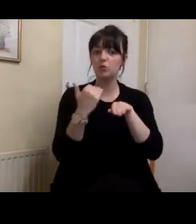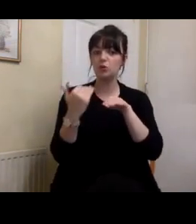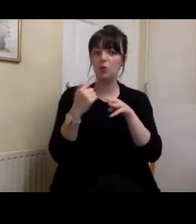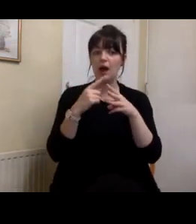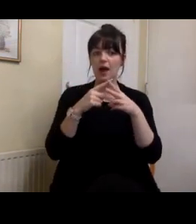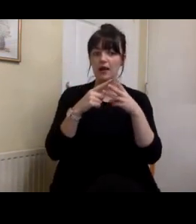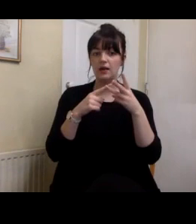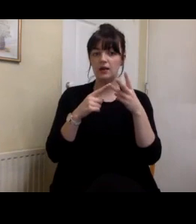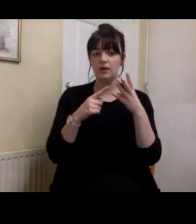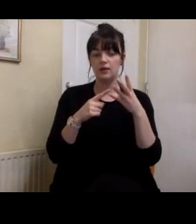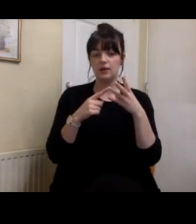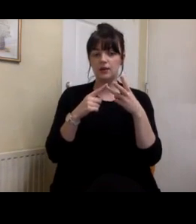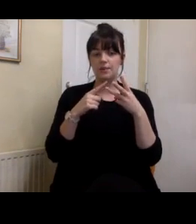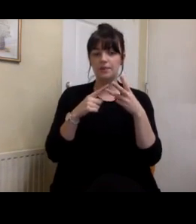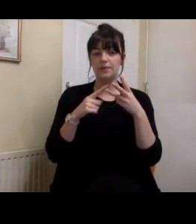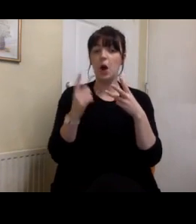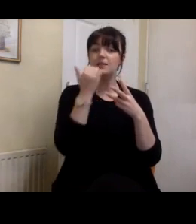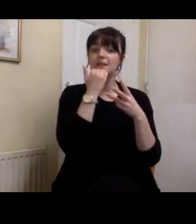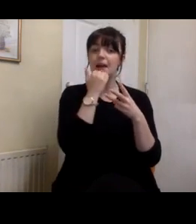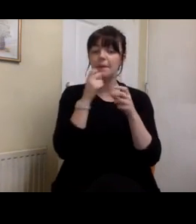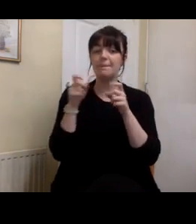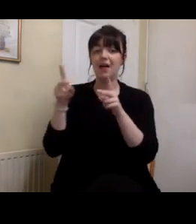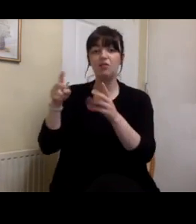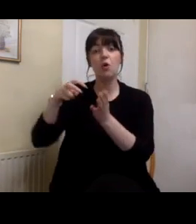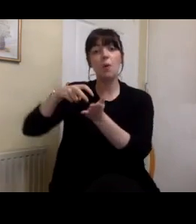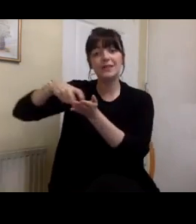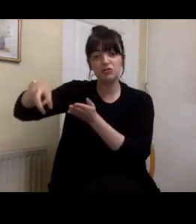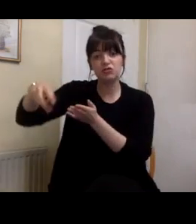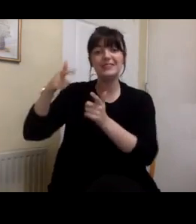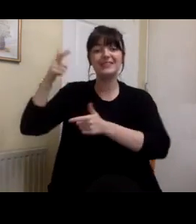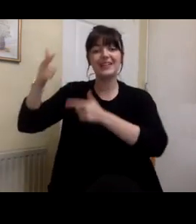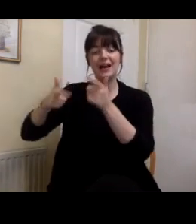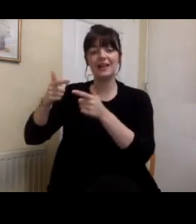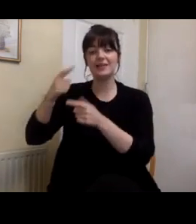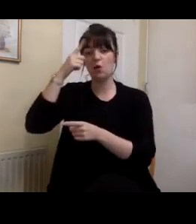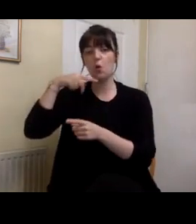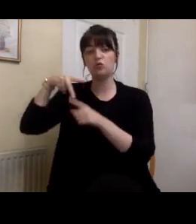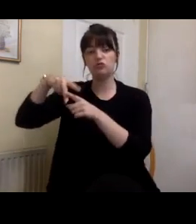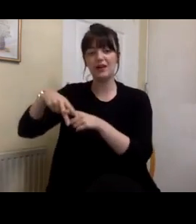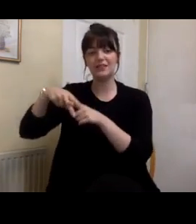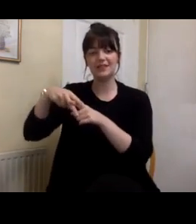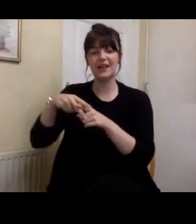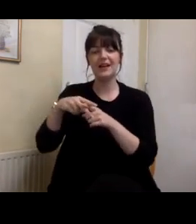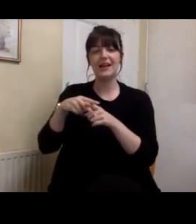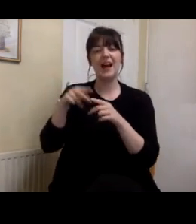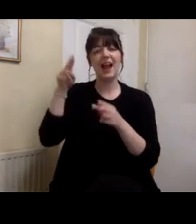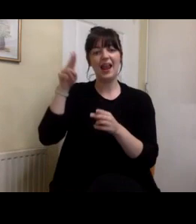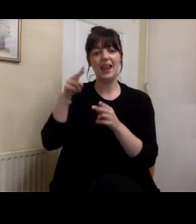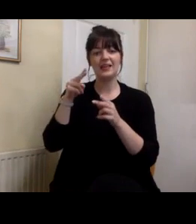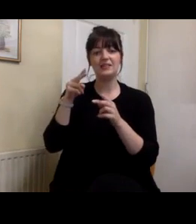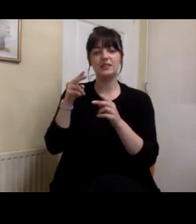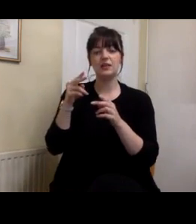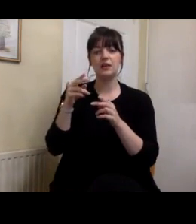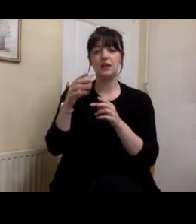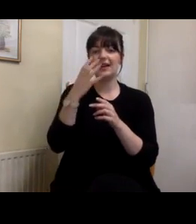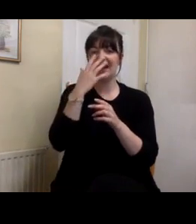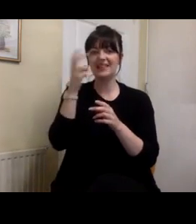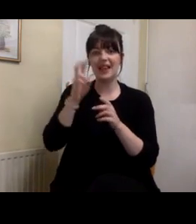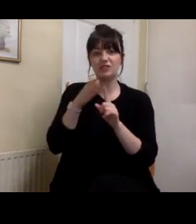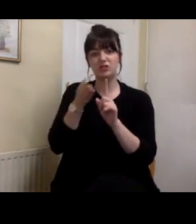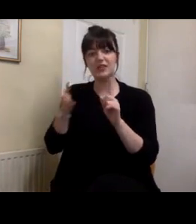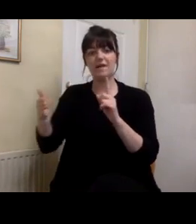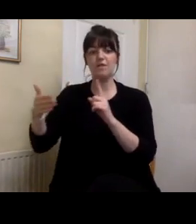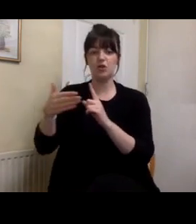for pedestrians, cyclists and horse riders, fewer utilities diversions, more detailed landscaping